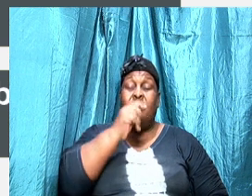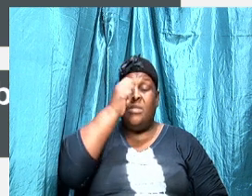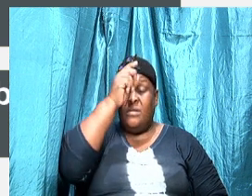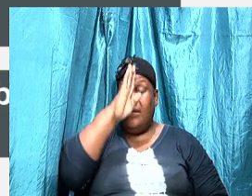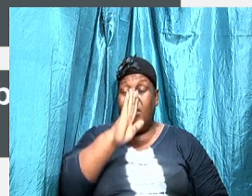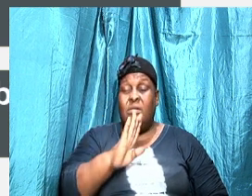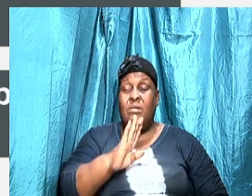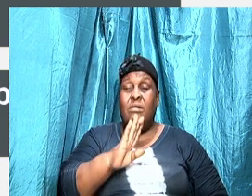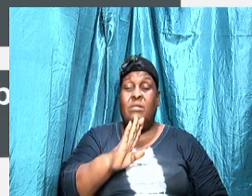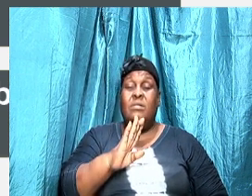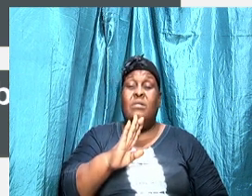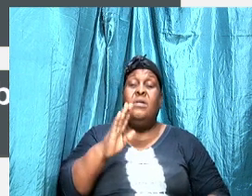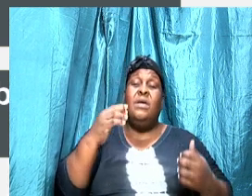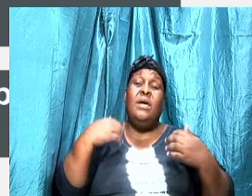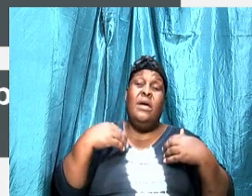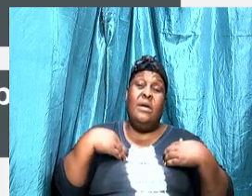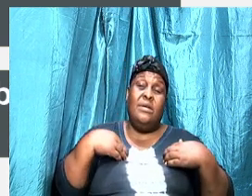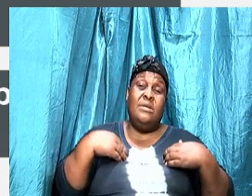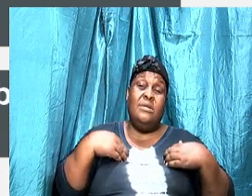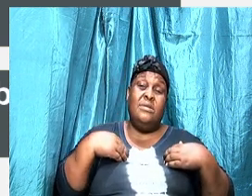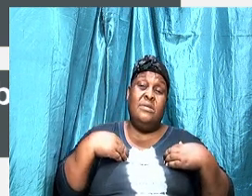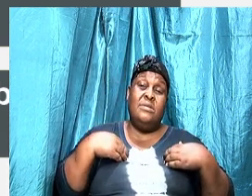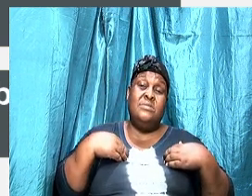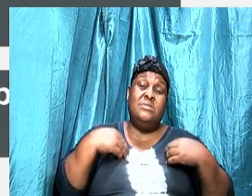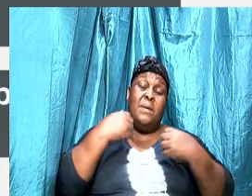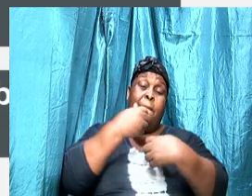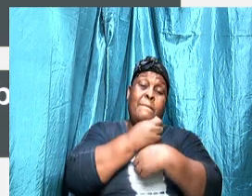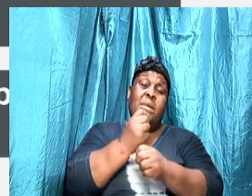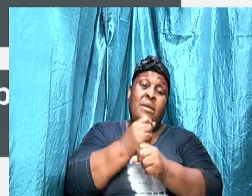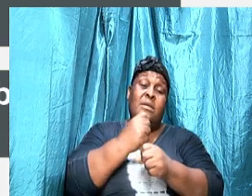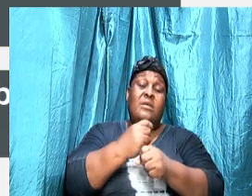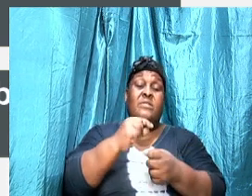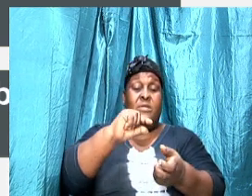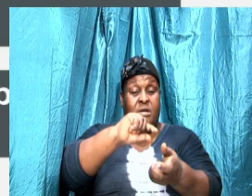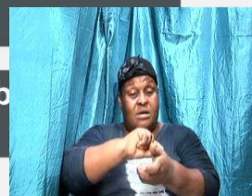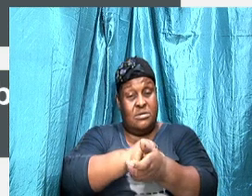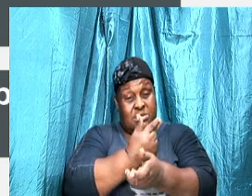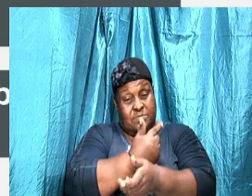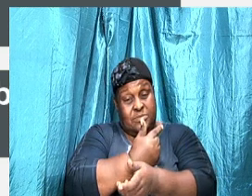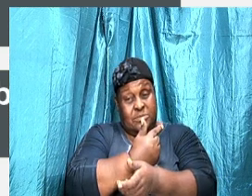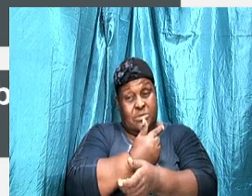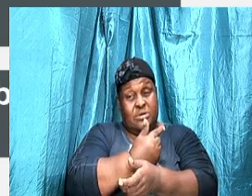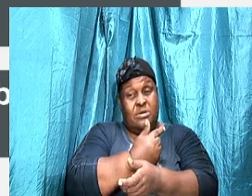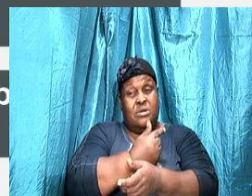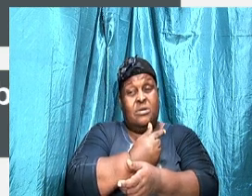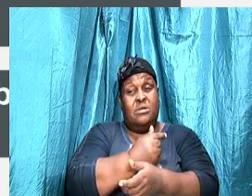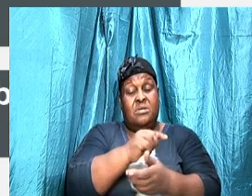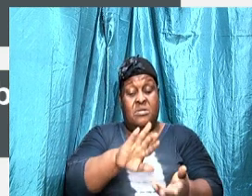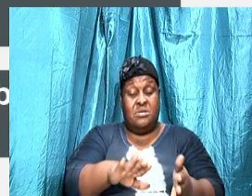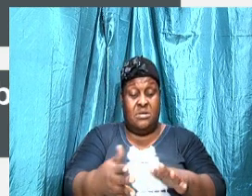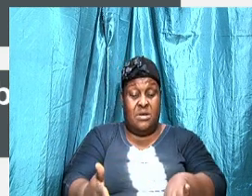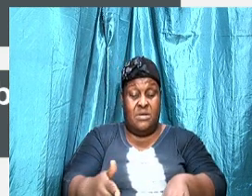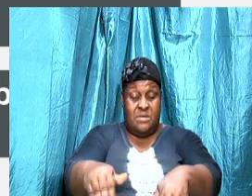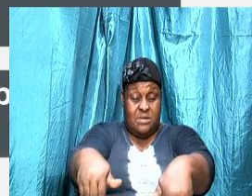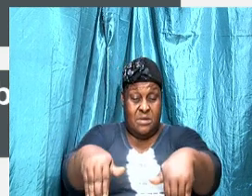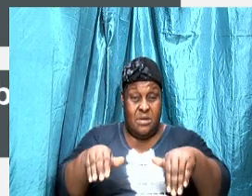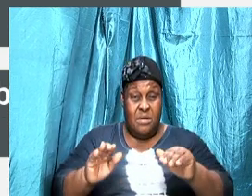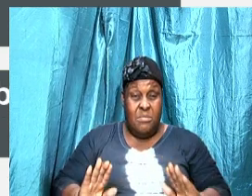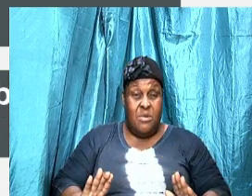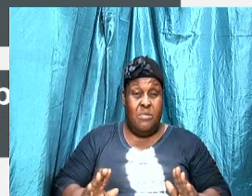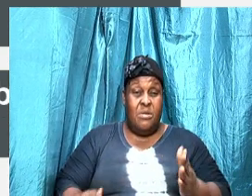God has ordained, as it were, the gospel, which is the death, the